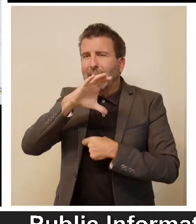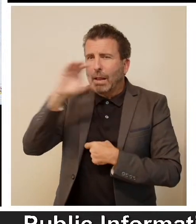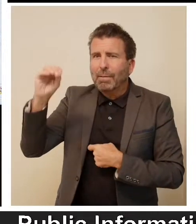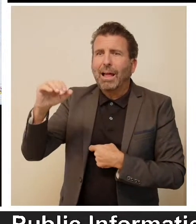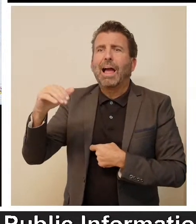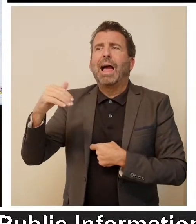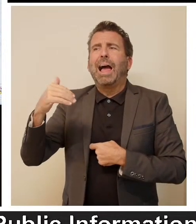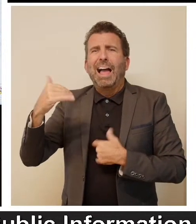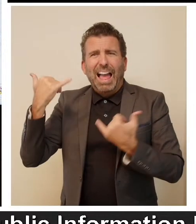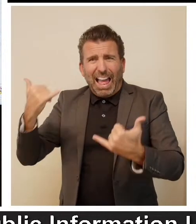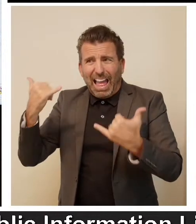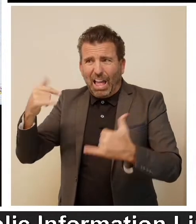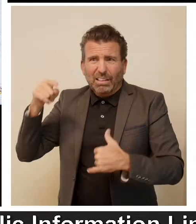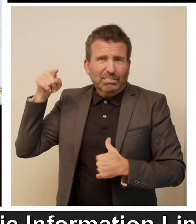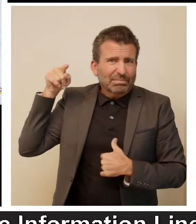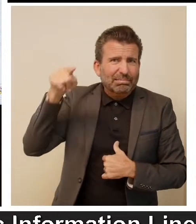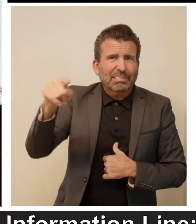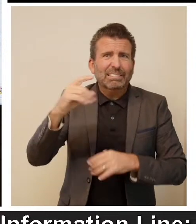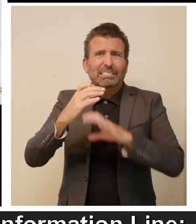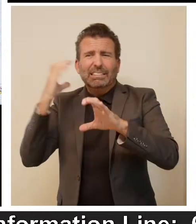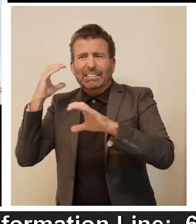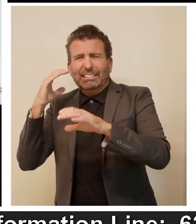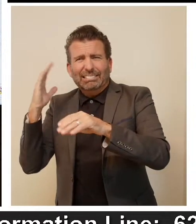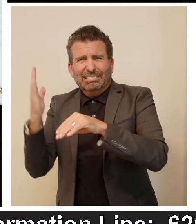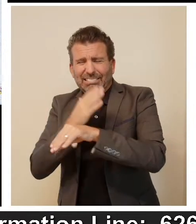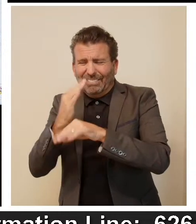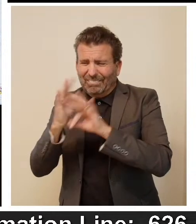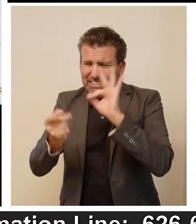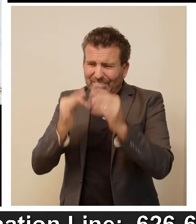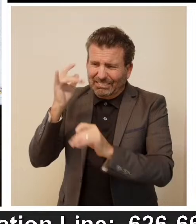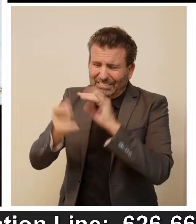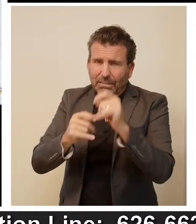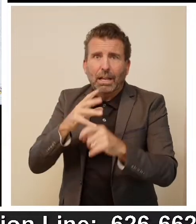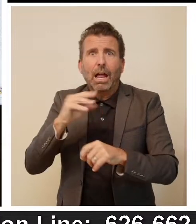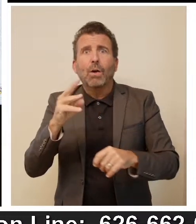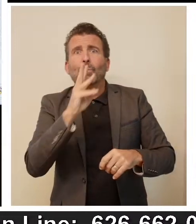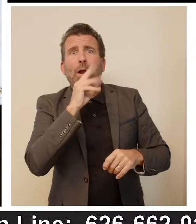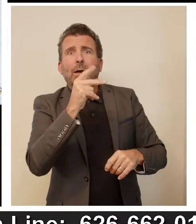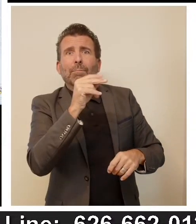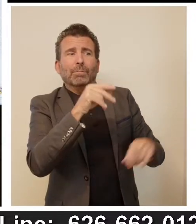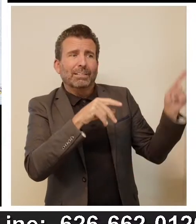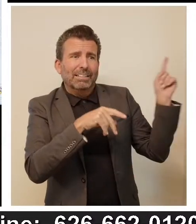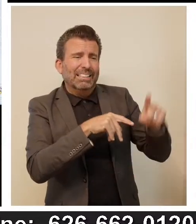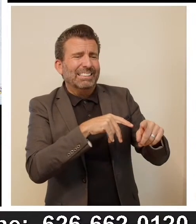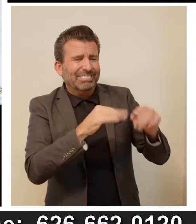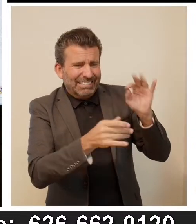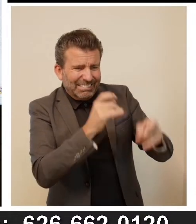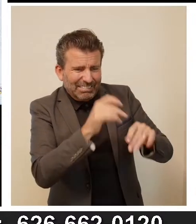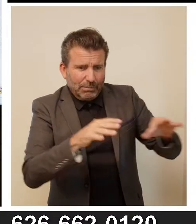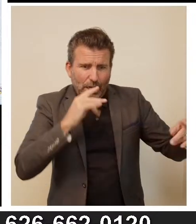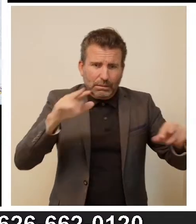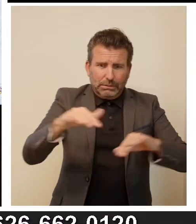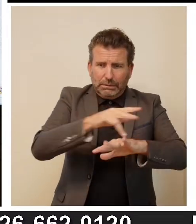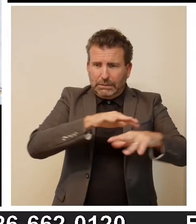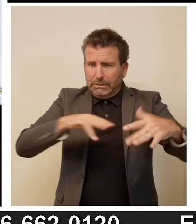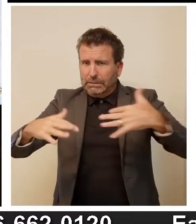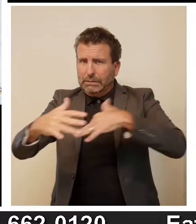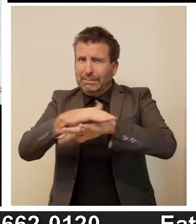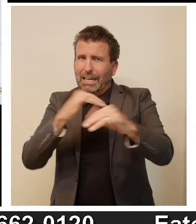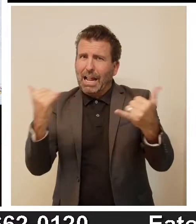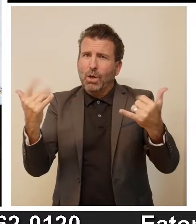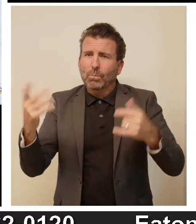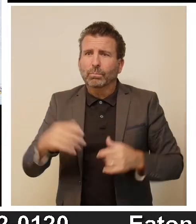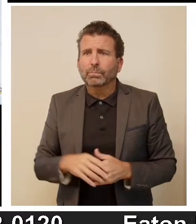The curfew will still be in place above north of Altadena for that soft closure area.